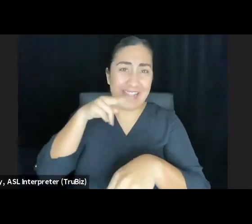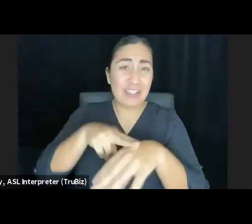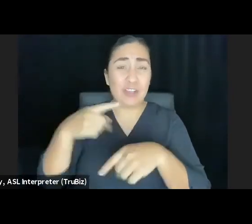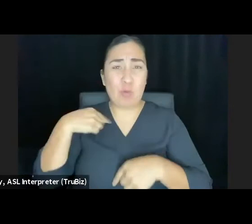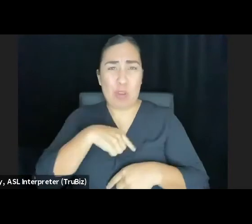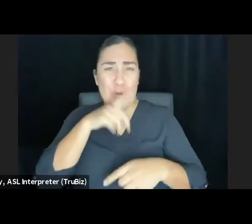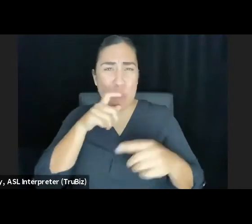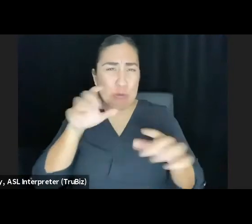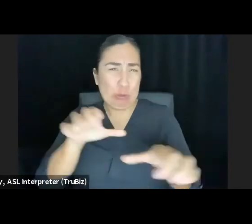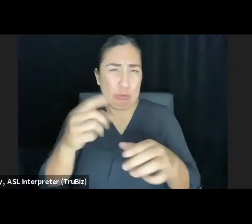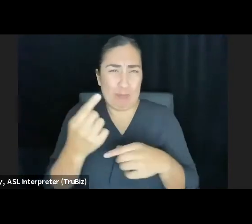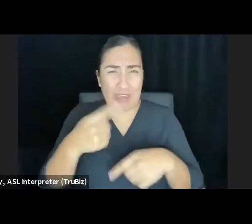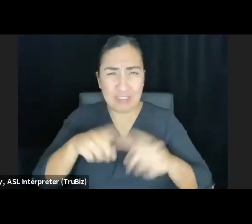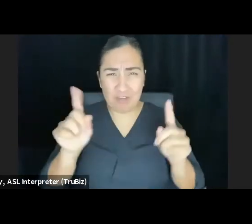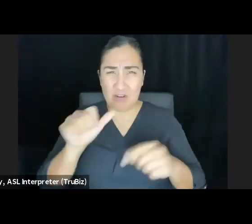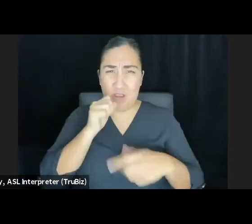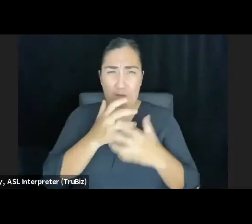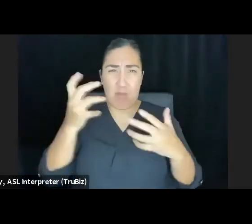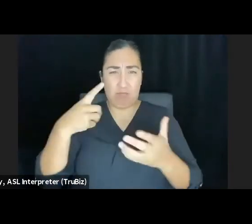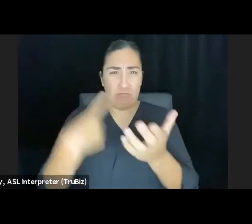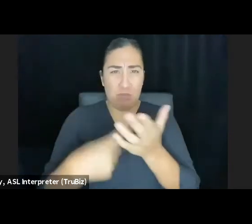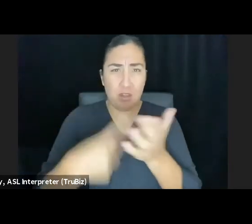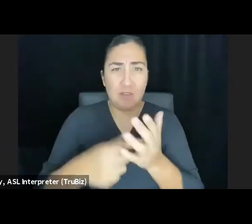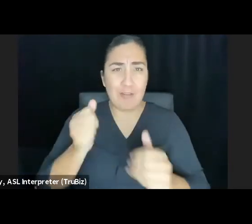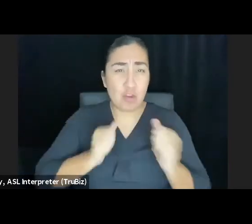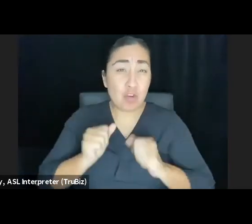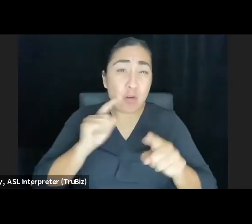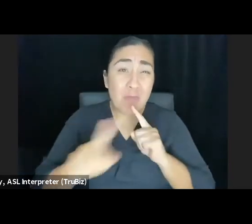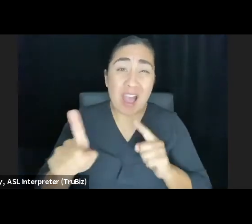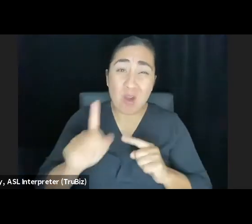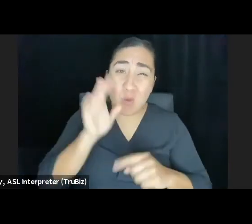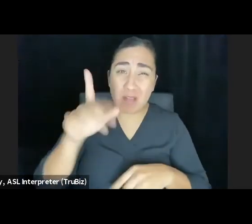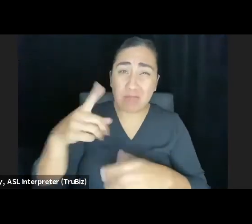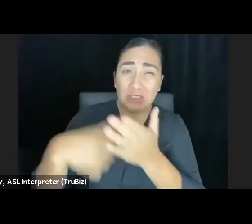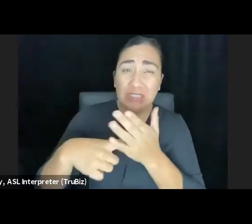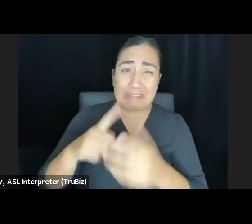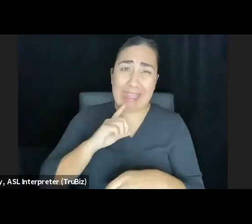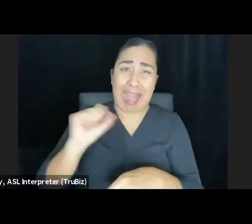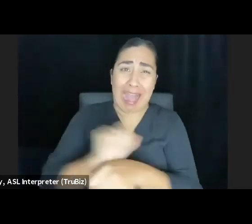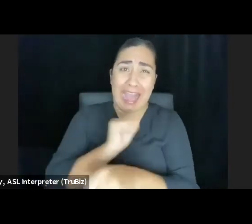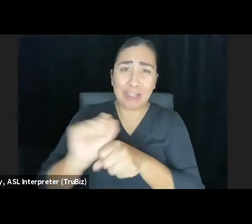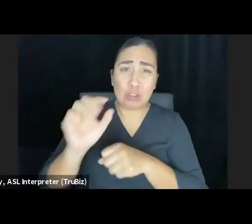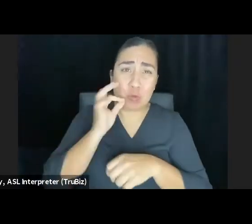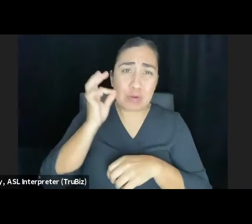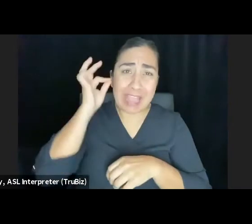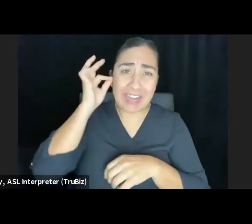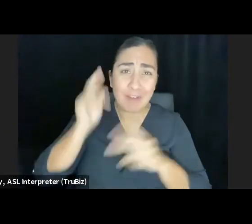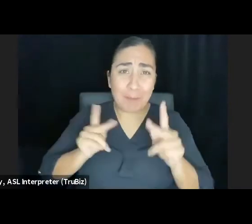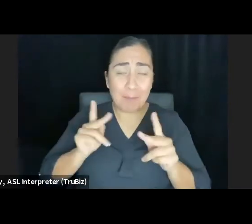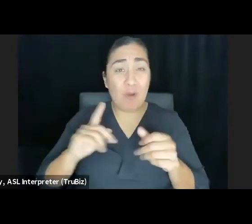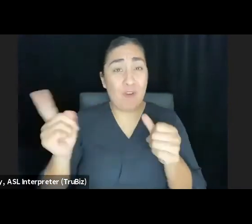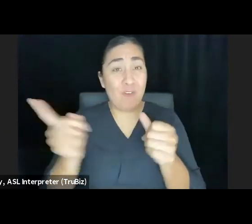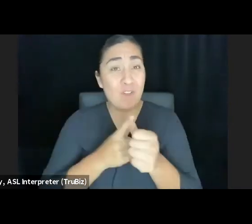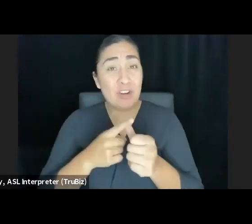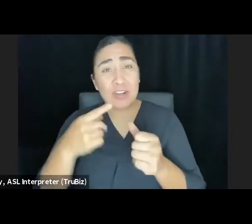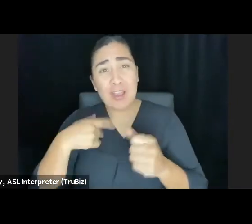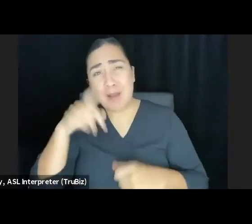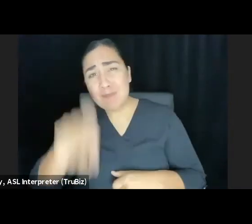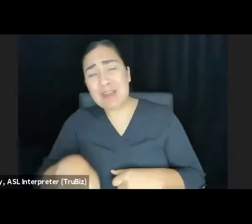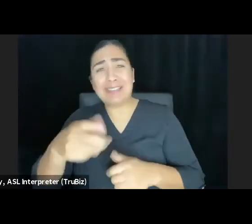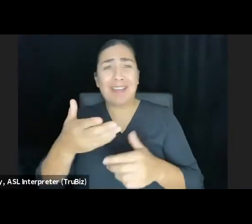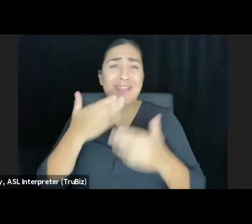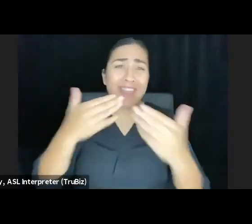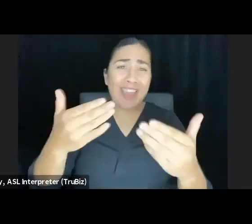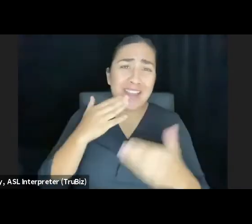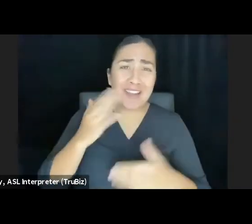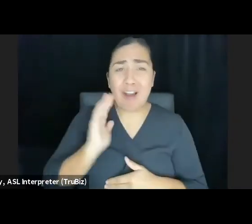show itself, and we're just going to talk about actual Native people. So first, I must thank our Black brothers and sisters who fought